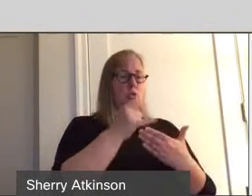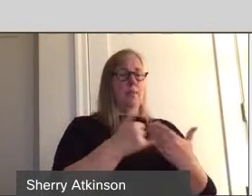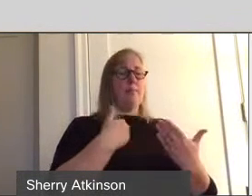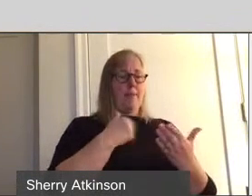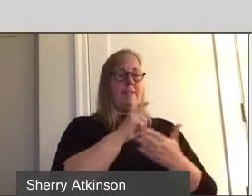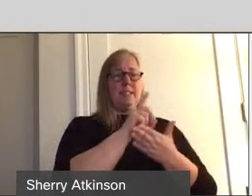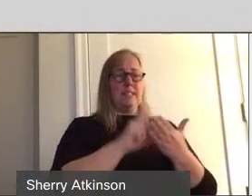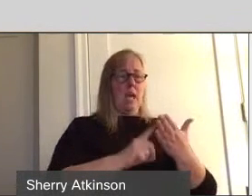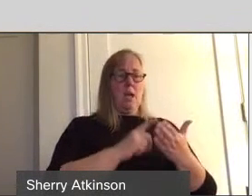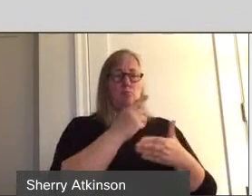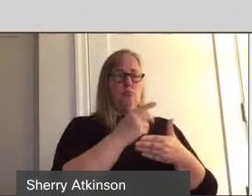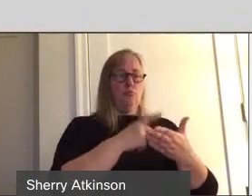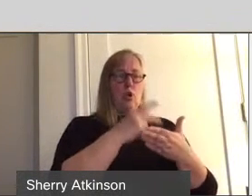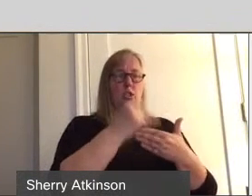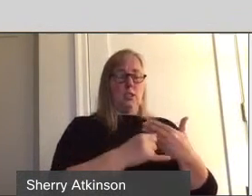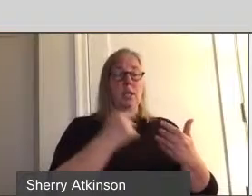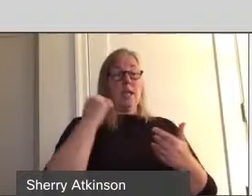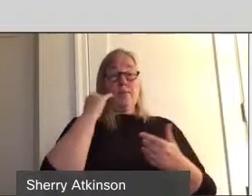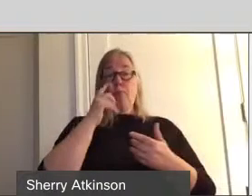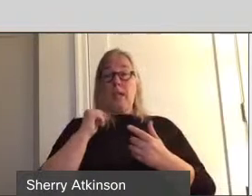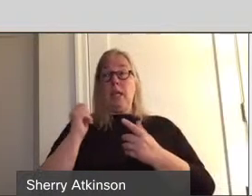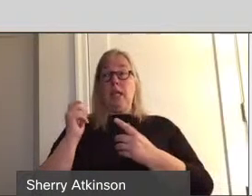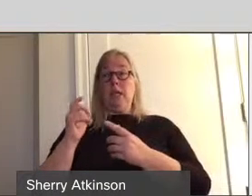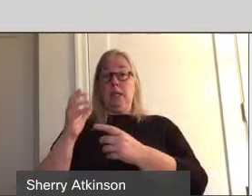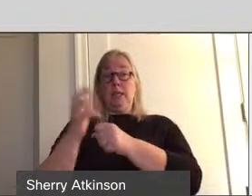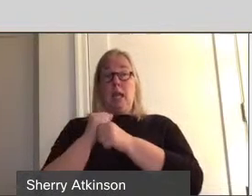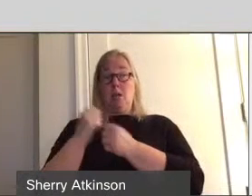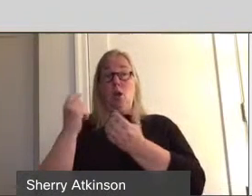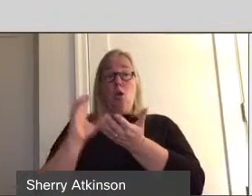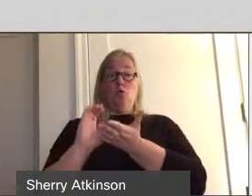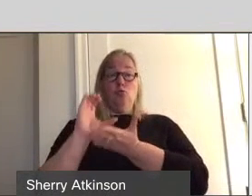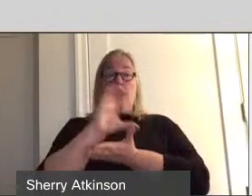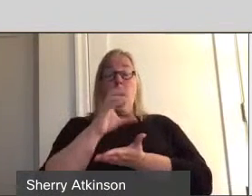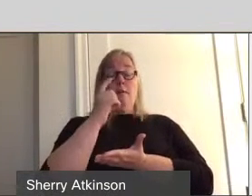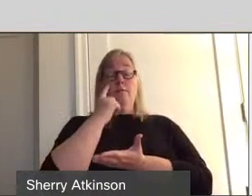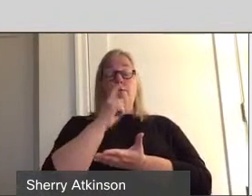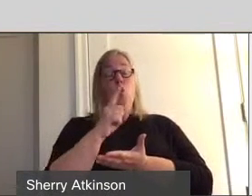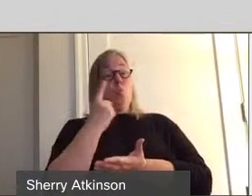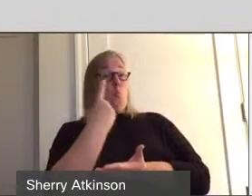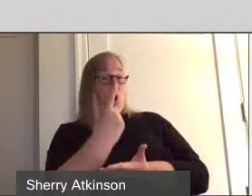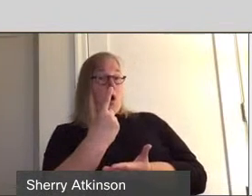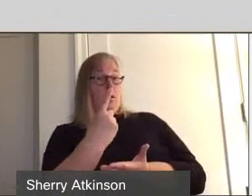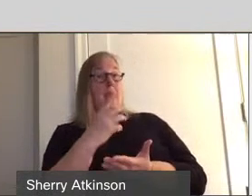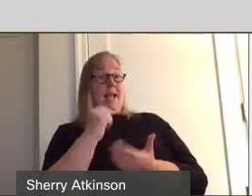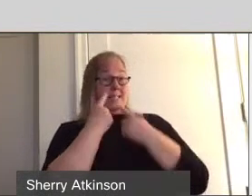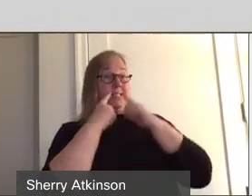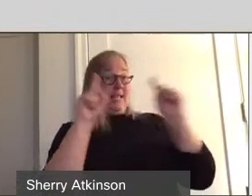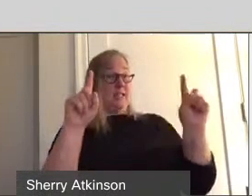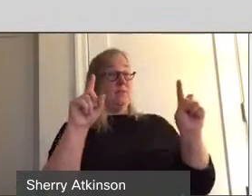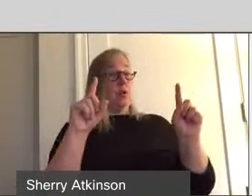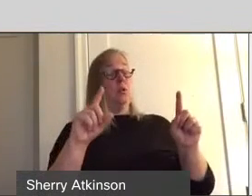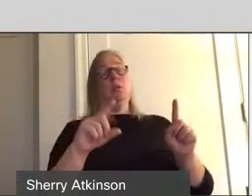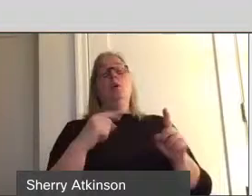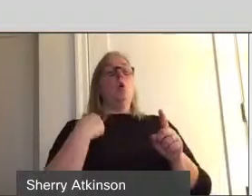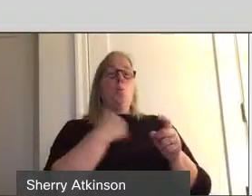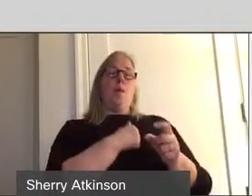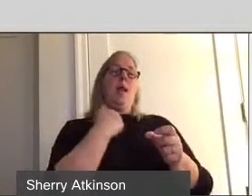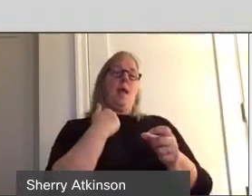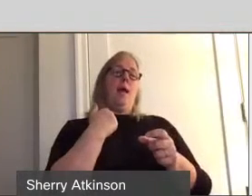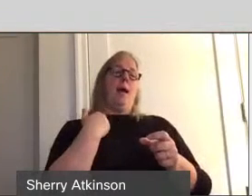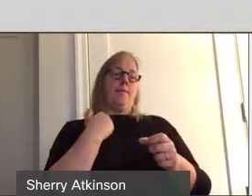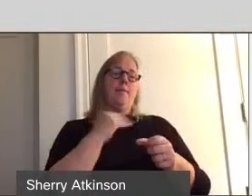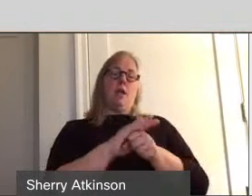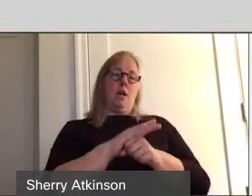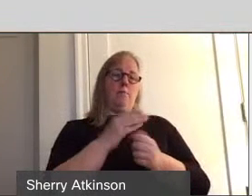grant for one of those over the next several years and are successful, we have enough money in the CIP to